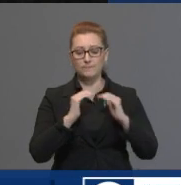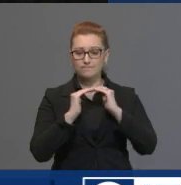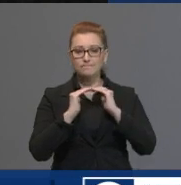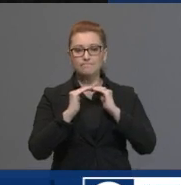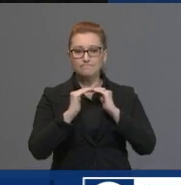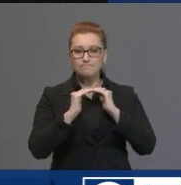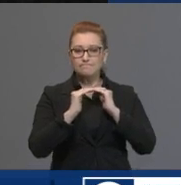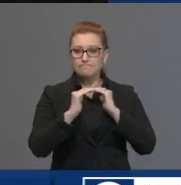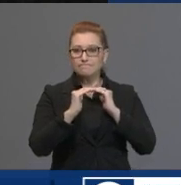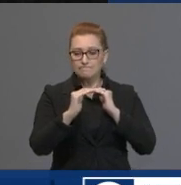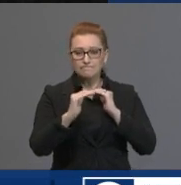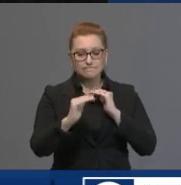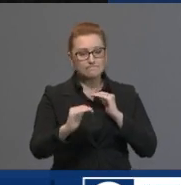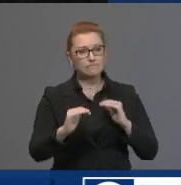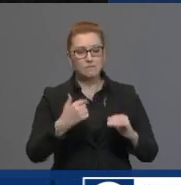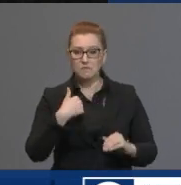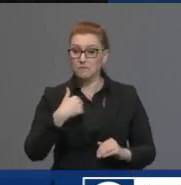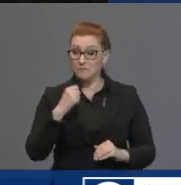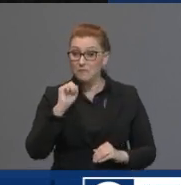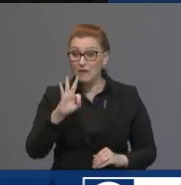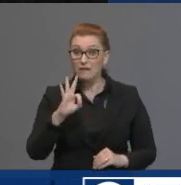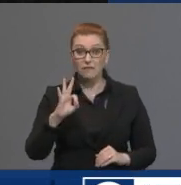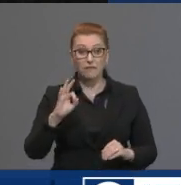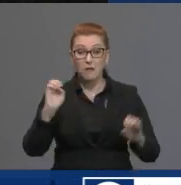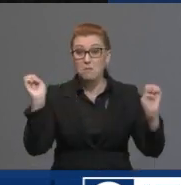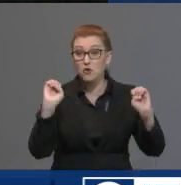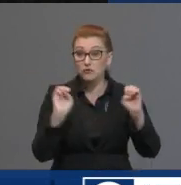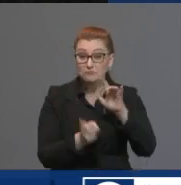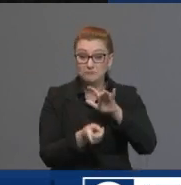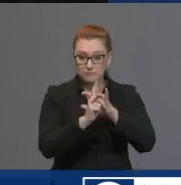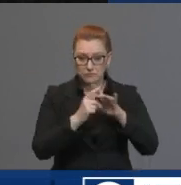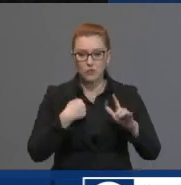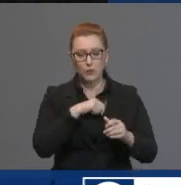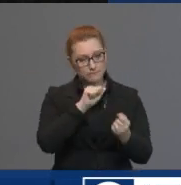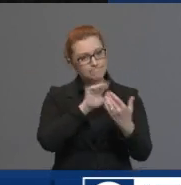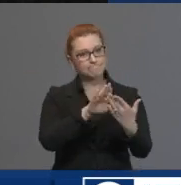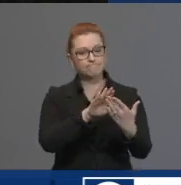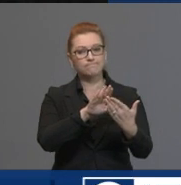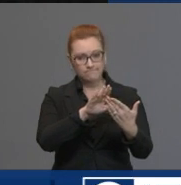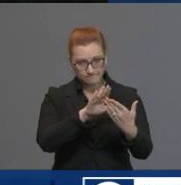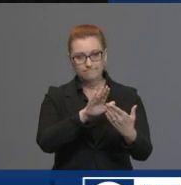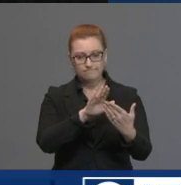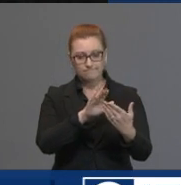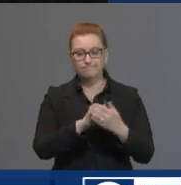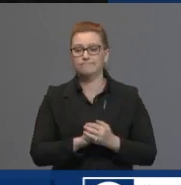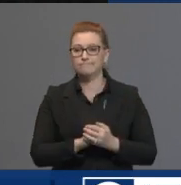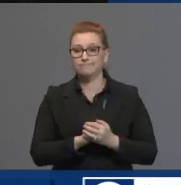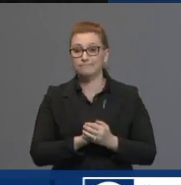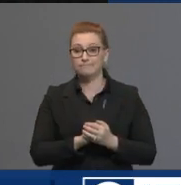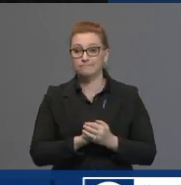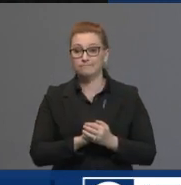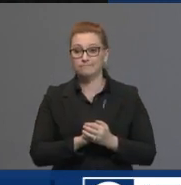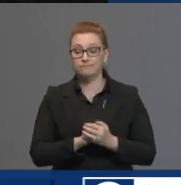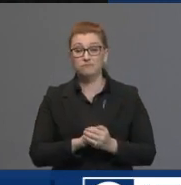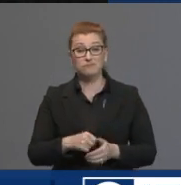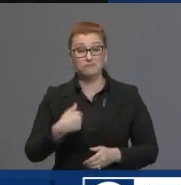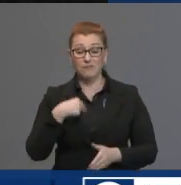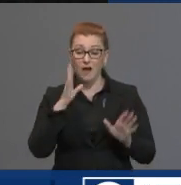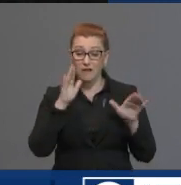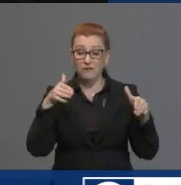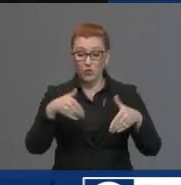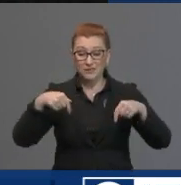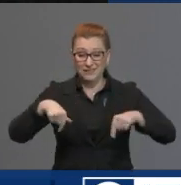action when necessary to protect public health. I have focused on an Arizona